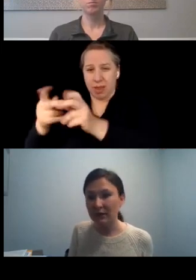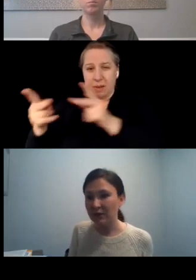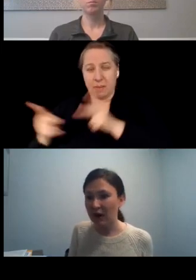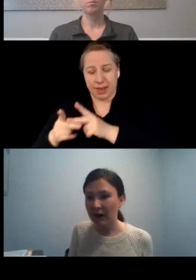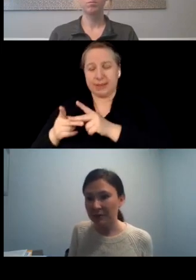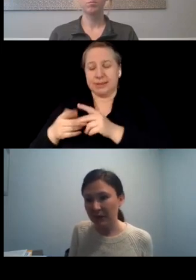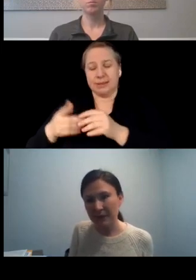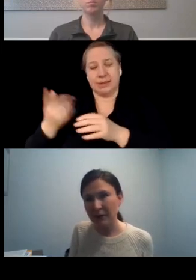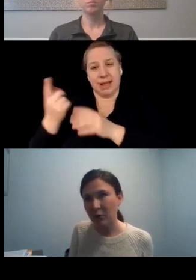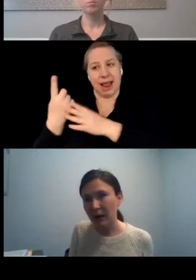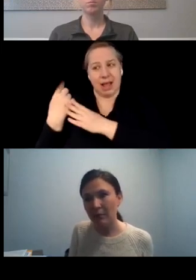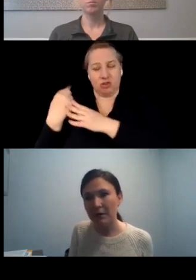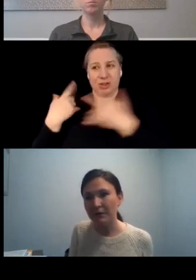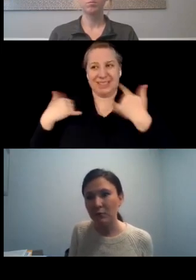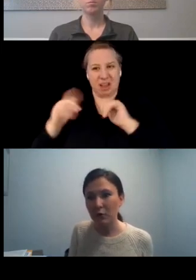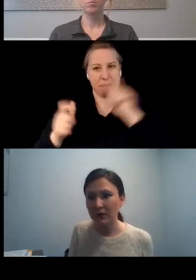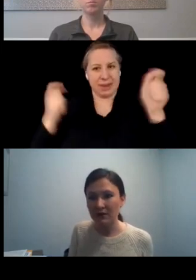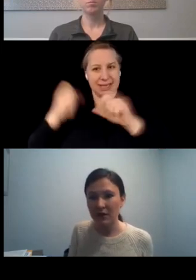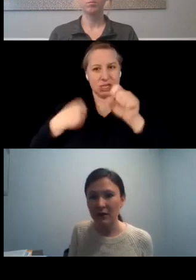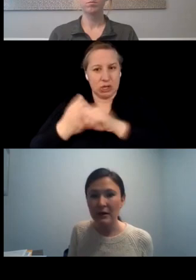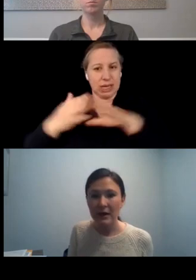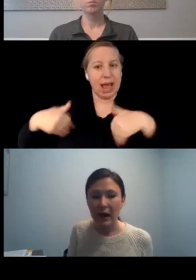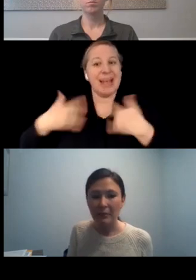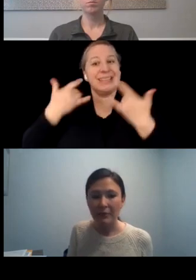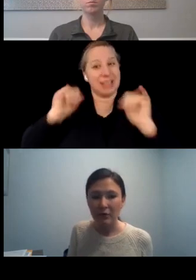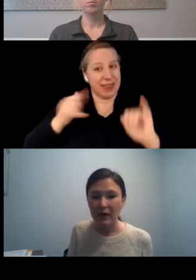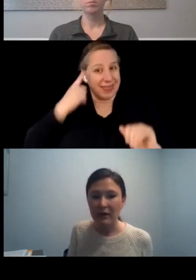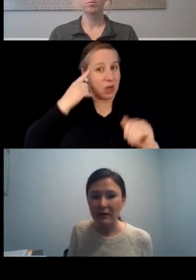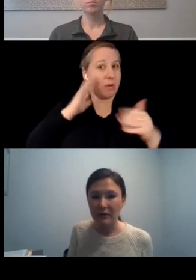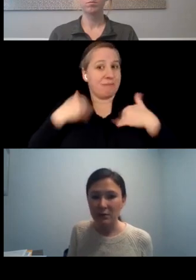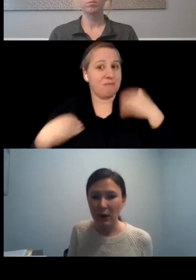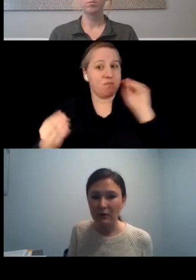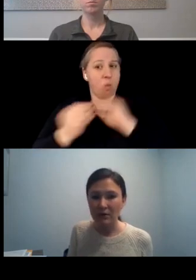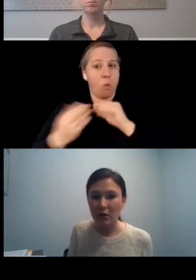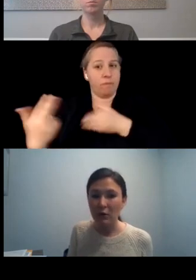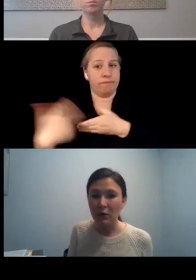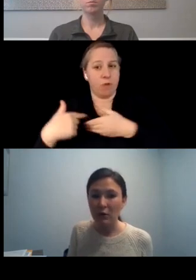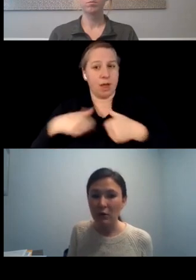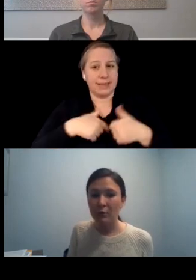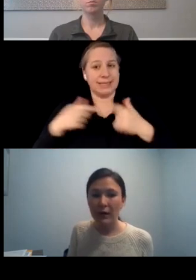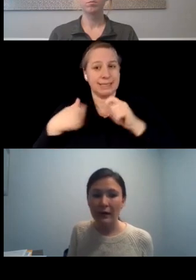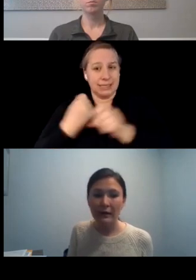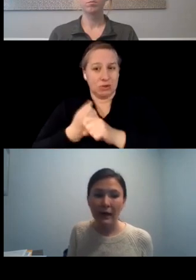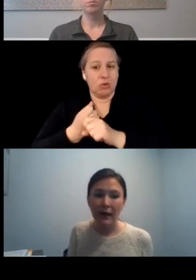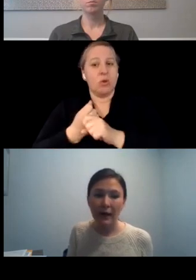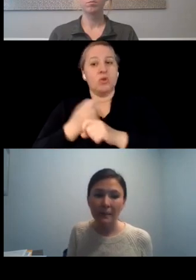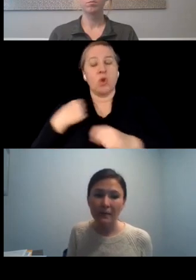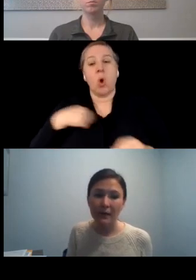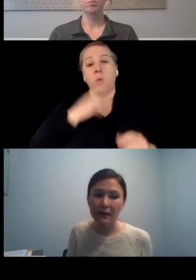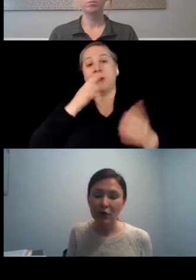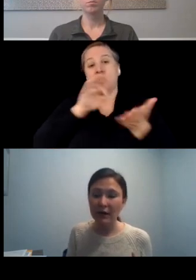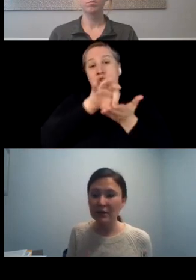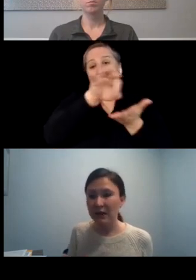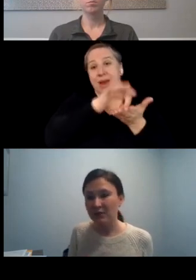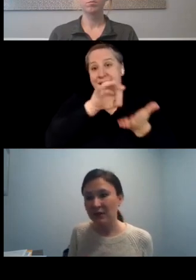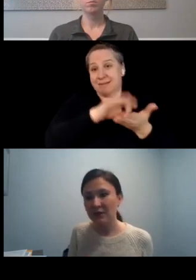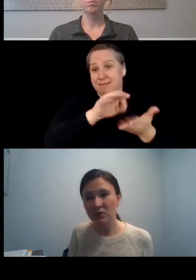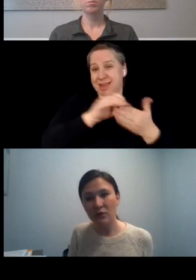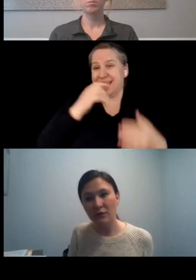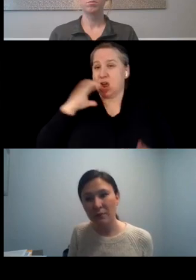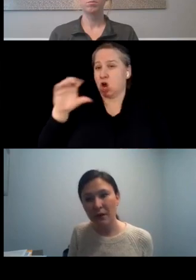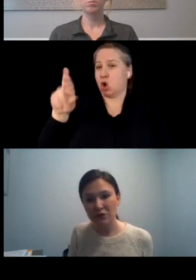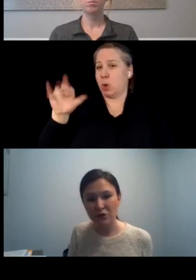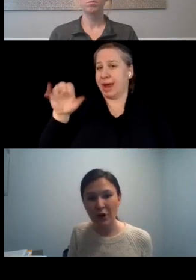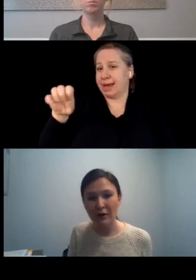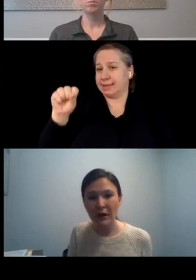and we're still on track. I'm thinking there'll probably be a few more this year before the end of the year as well. So we were rated in Crain's Fast 50.